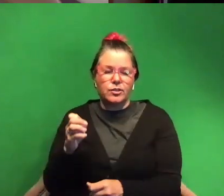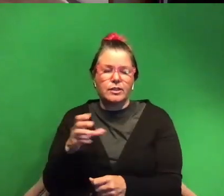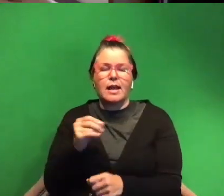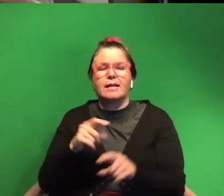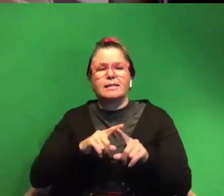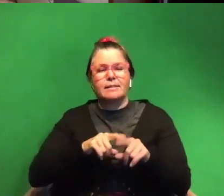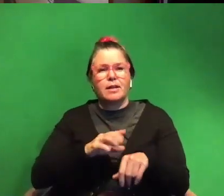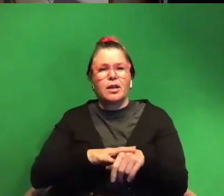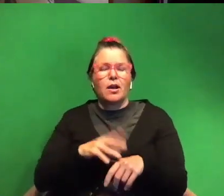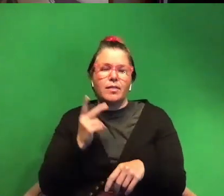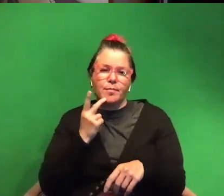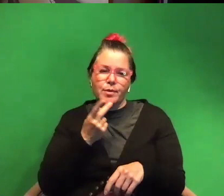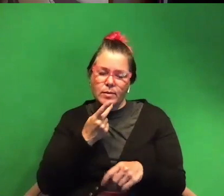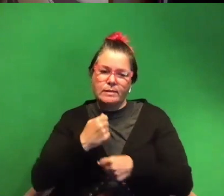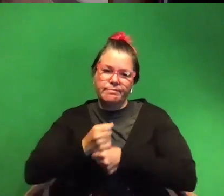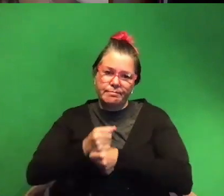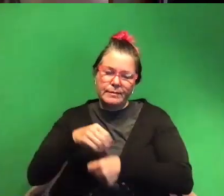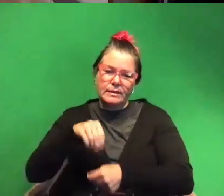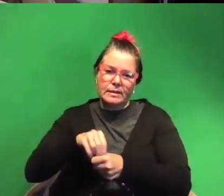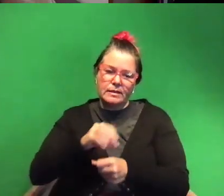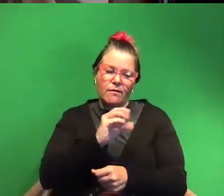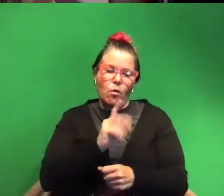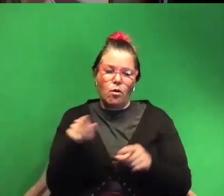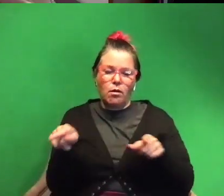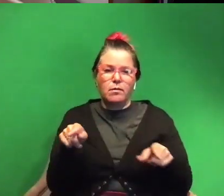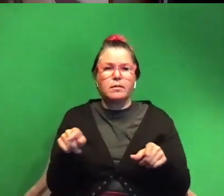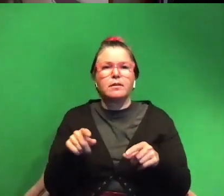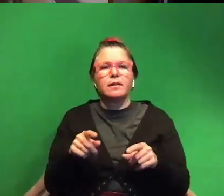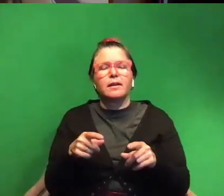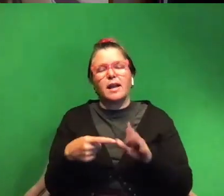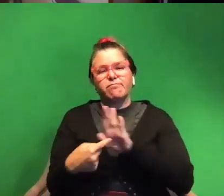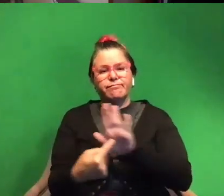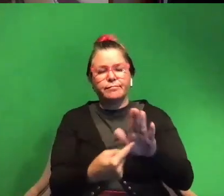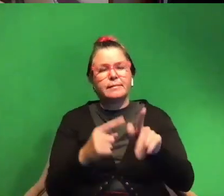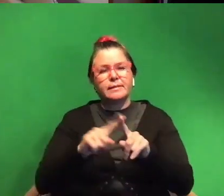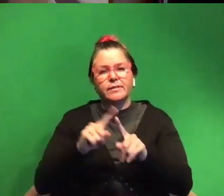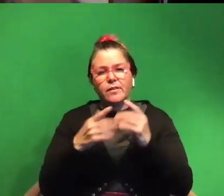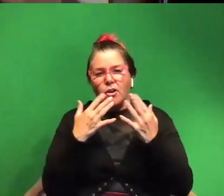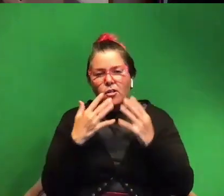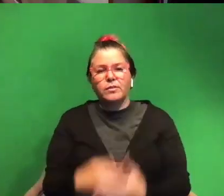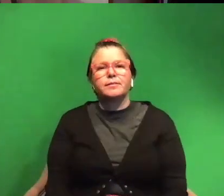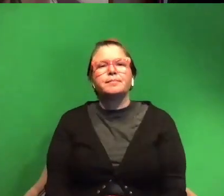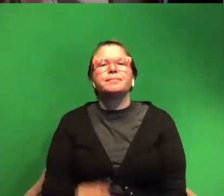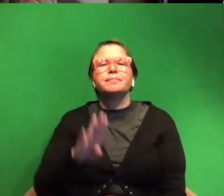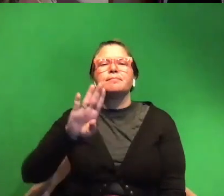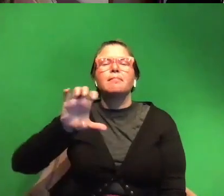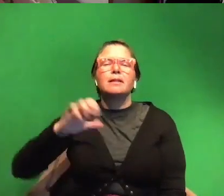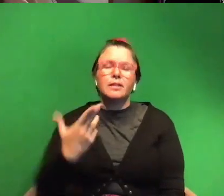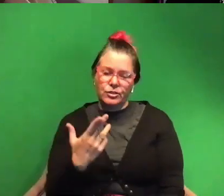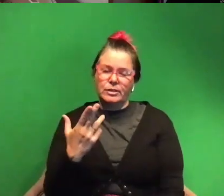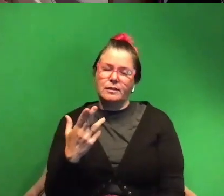like proteins that are made inside of the coral, they can appear to be different colors. The bleaching comes into